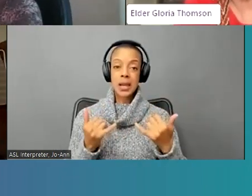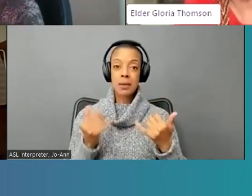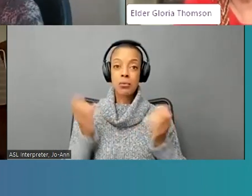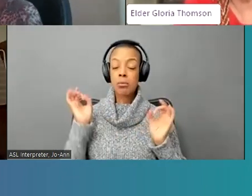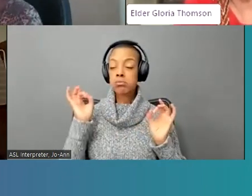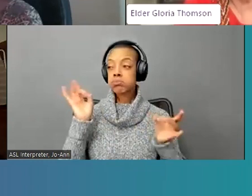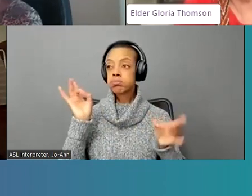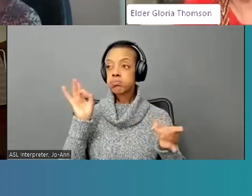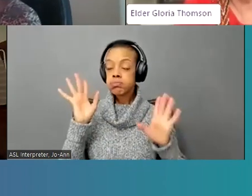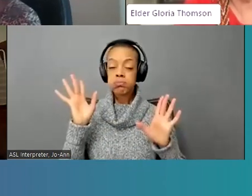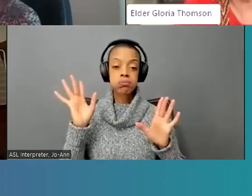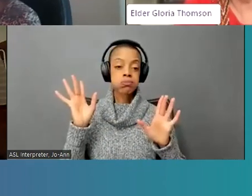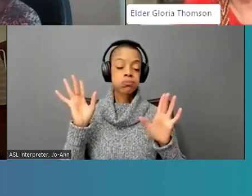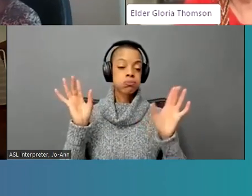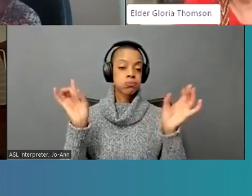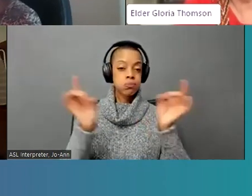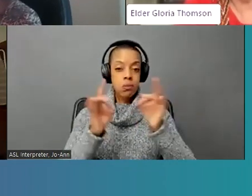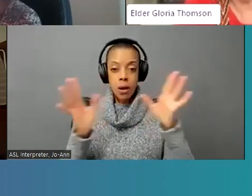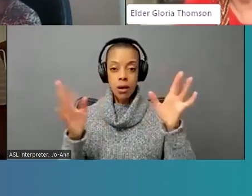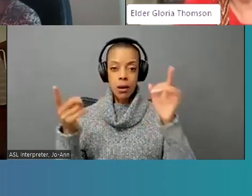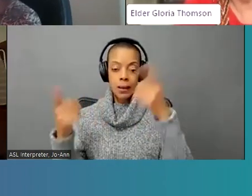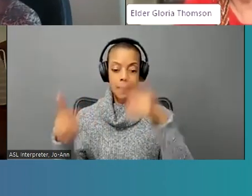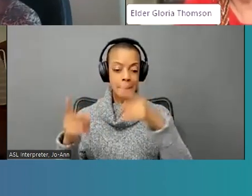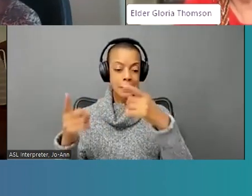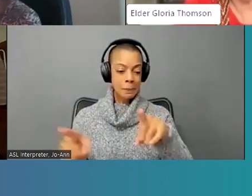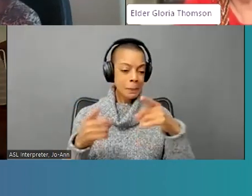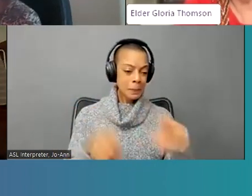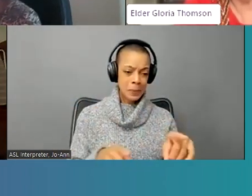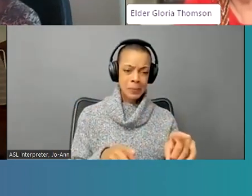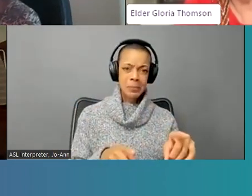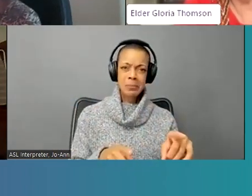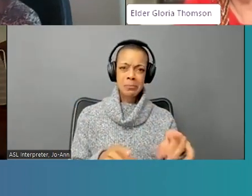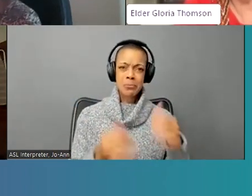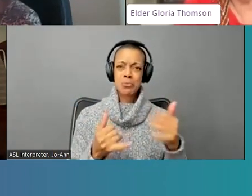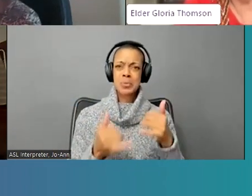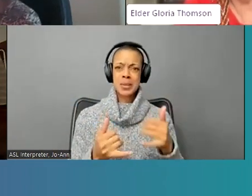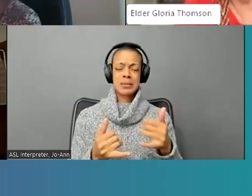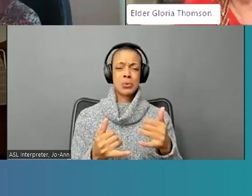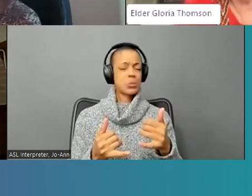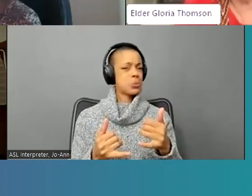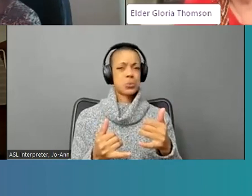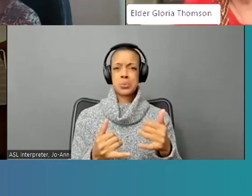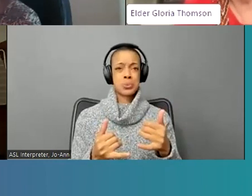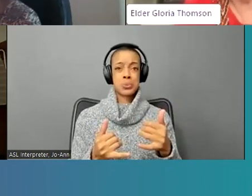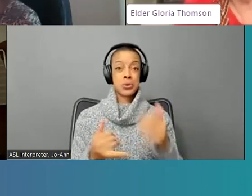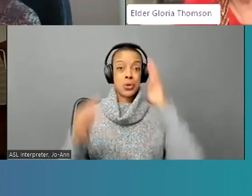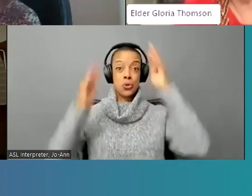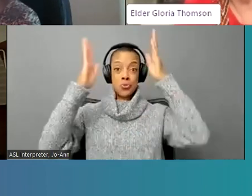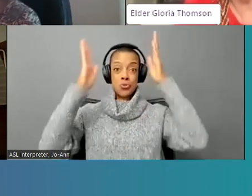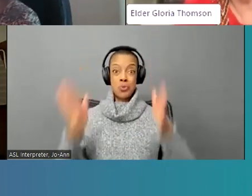the violence that exists, and that's not the life I don't think that the Creator had planned for